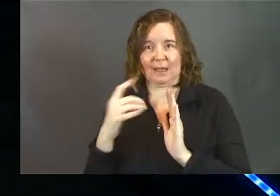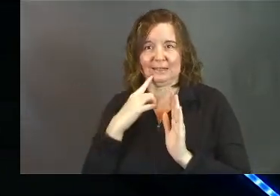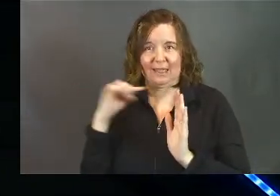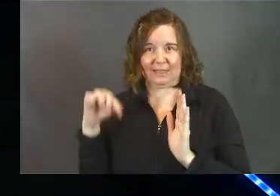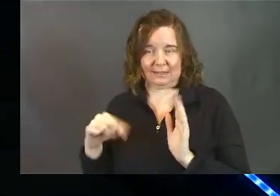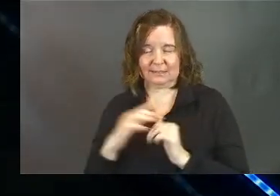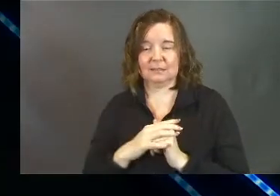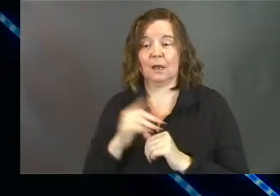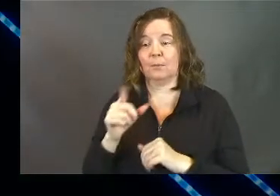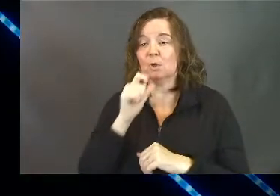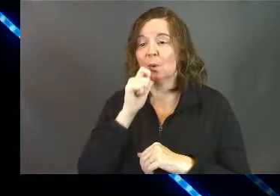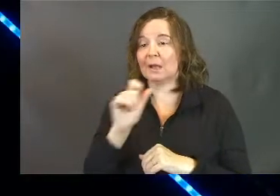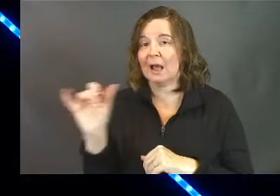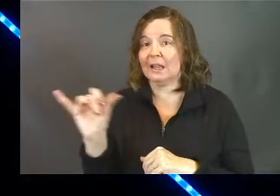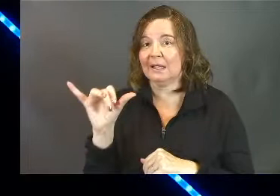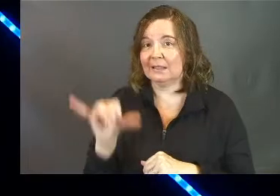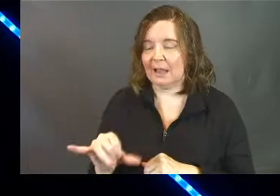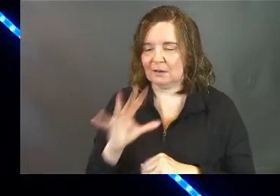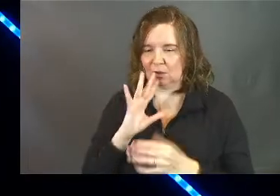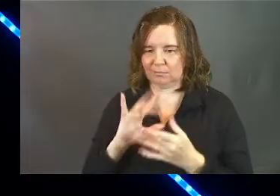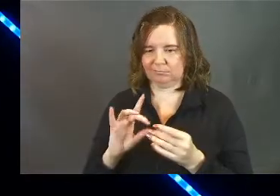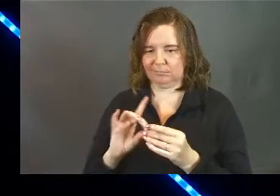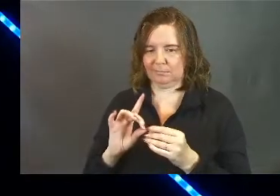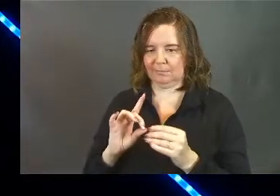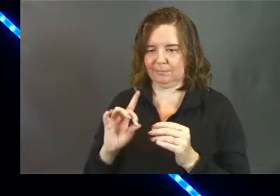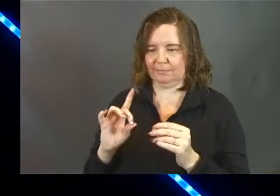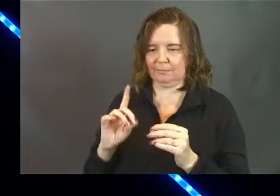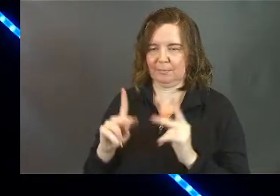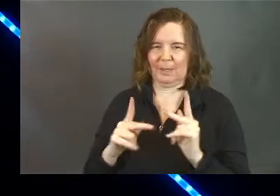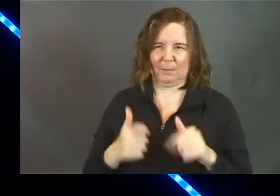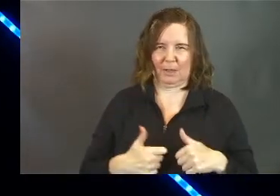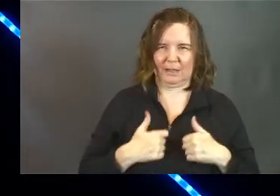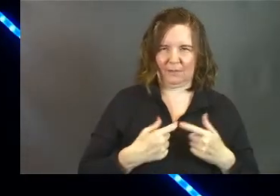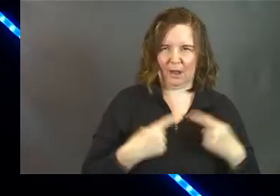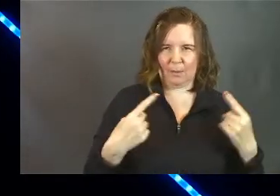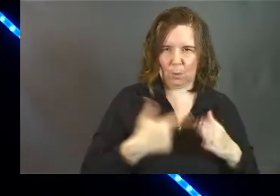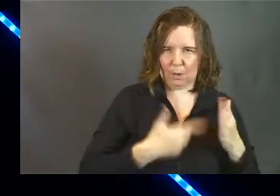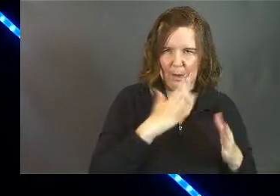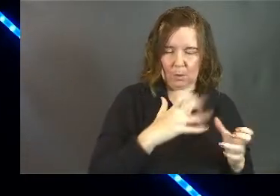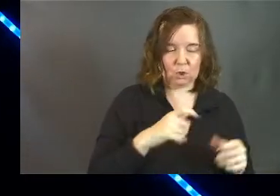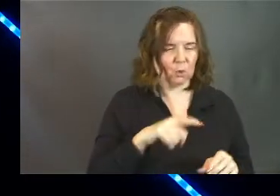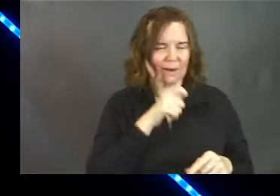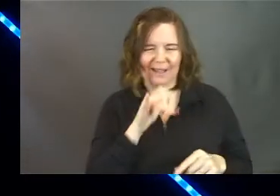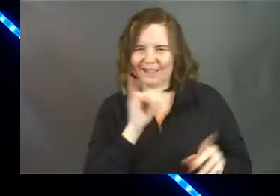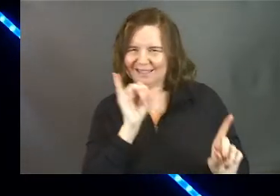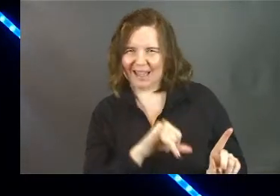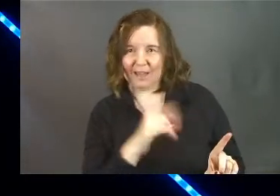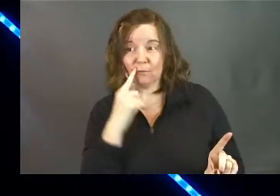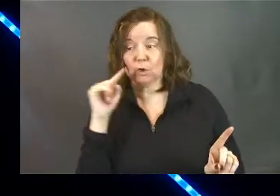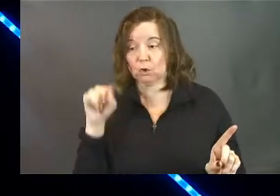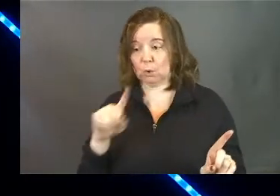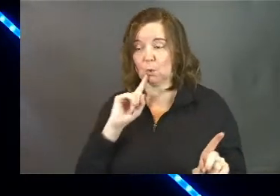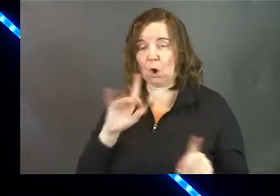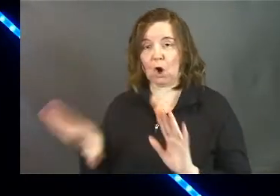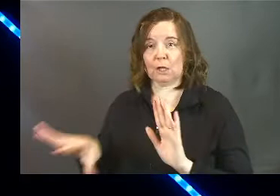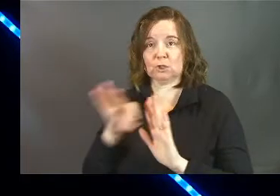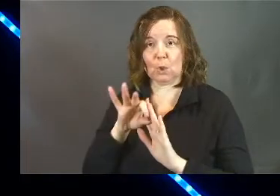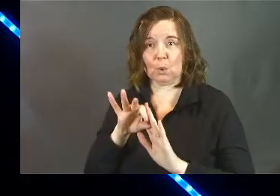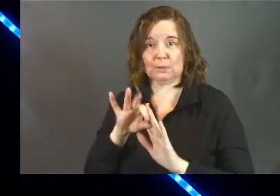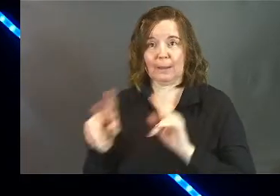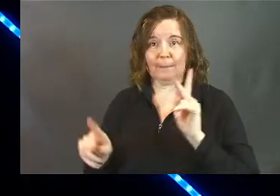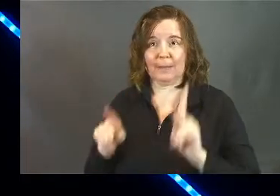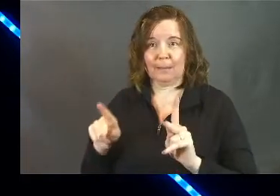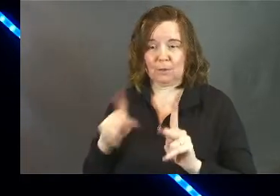this, "But you are not like that," talking about people living in a way that's contrary to what God would want. "You are not like that, for you are a chosen